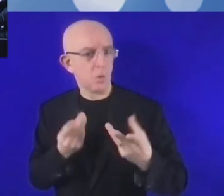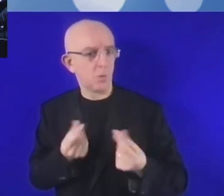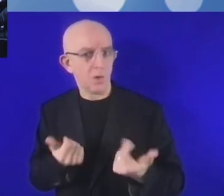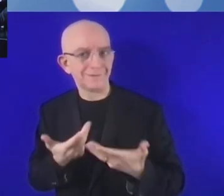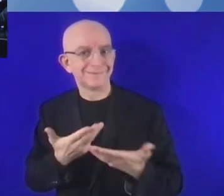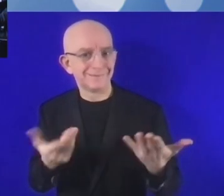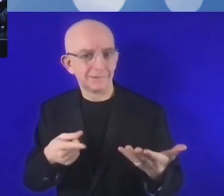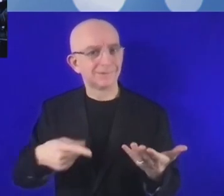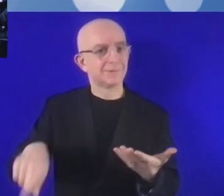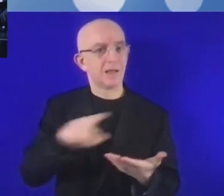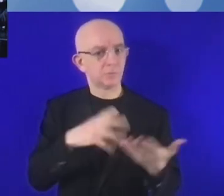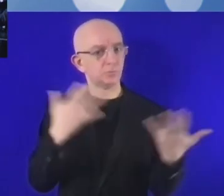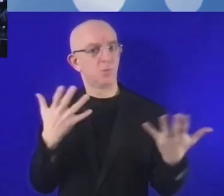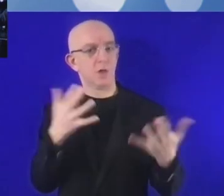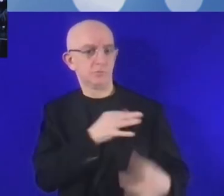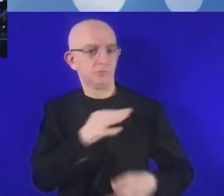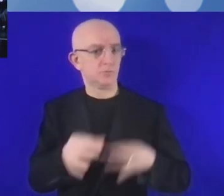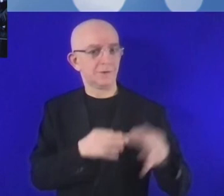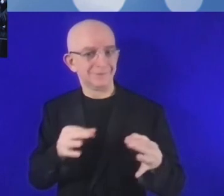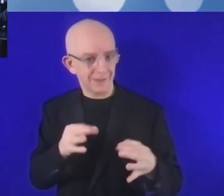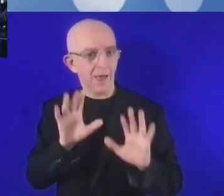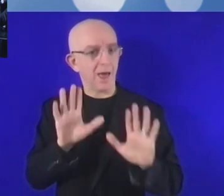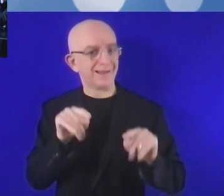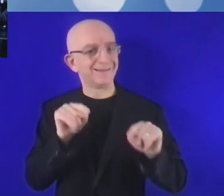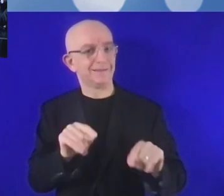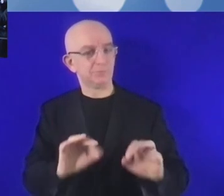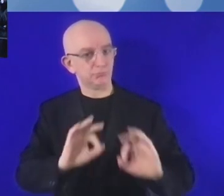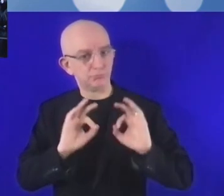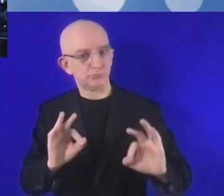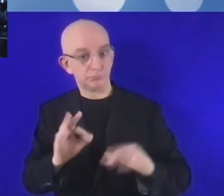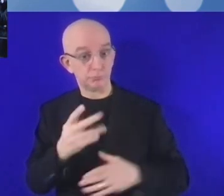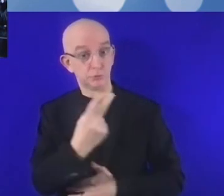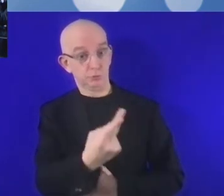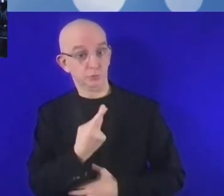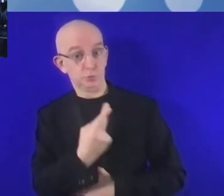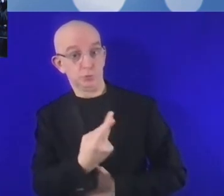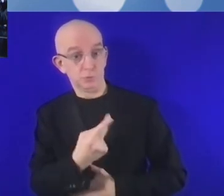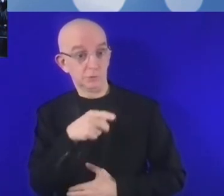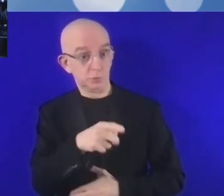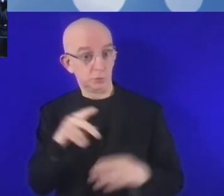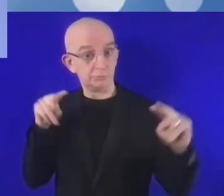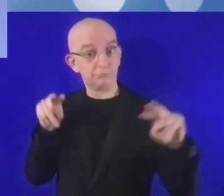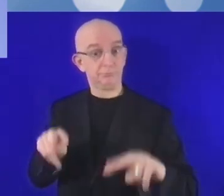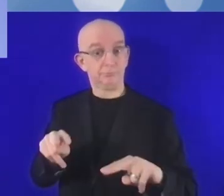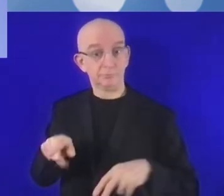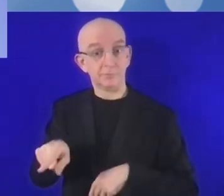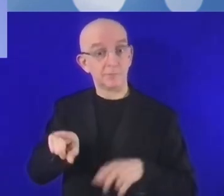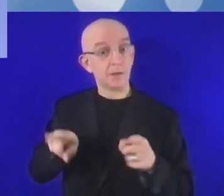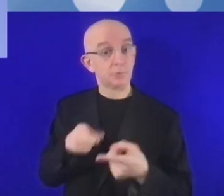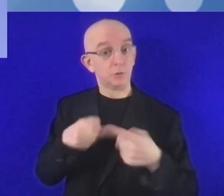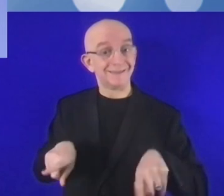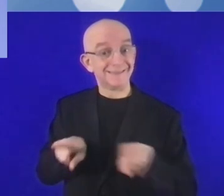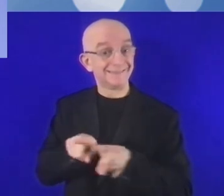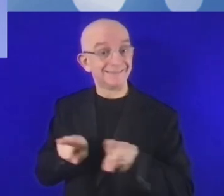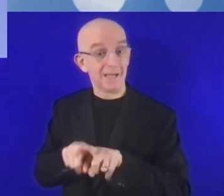piece of music will hear every time something slightly different every time they listen to it. This is wonderful.